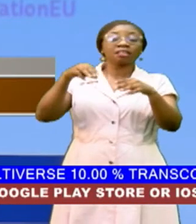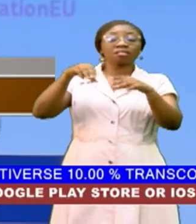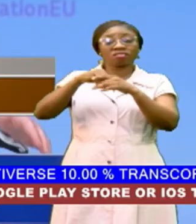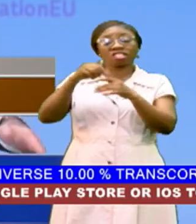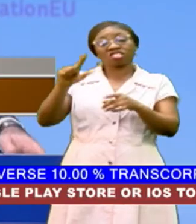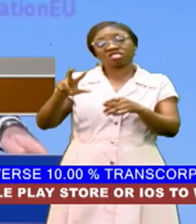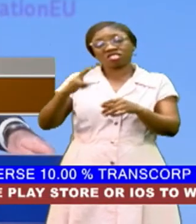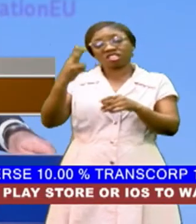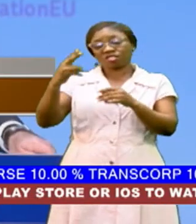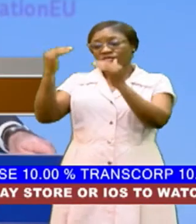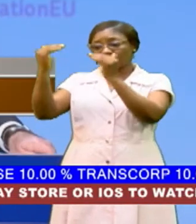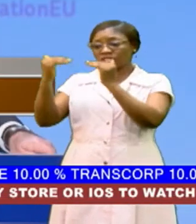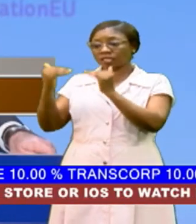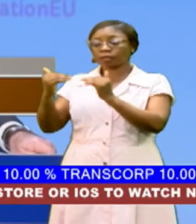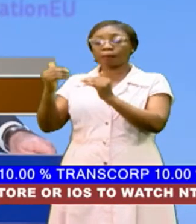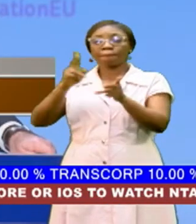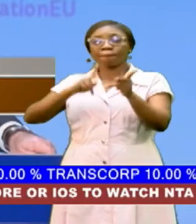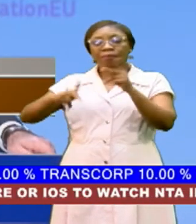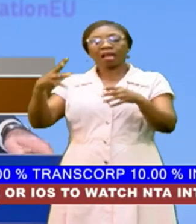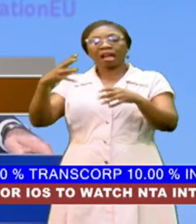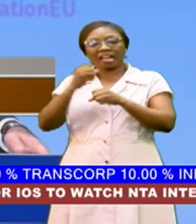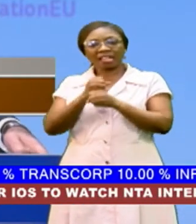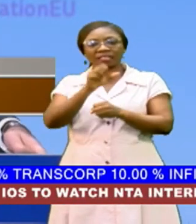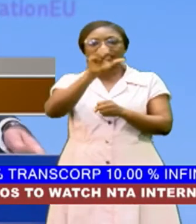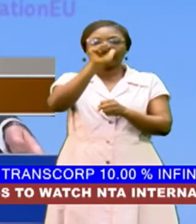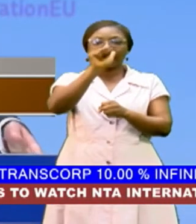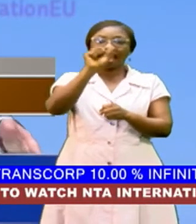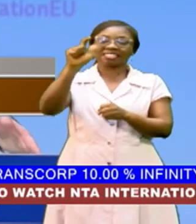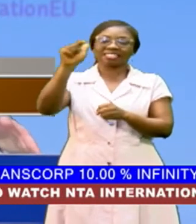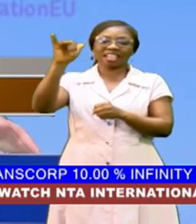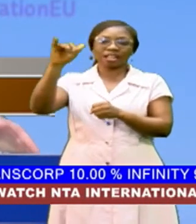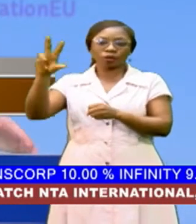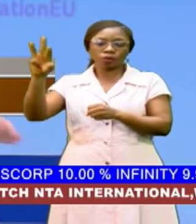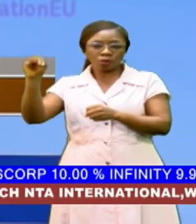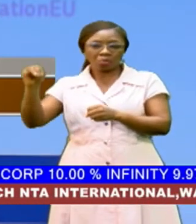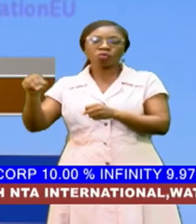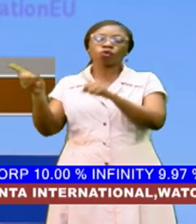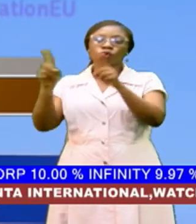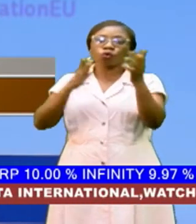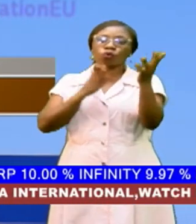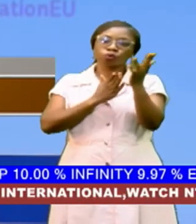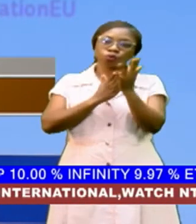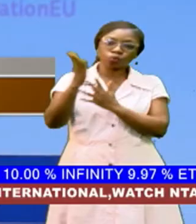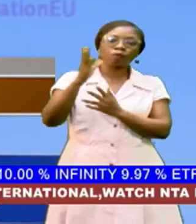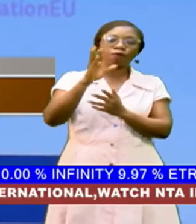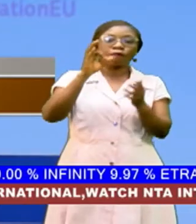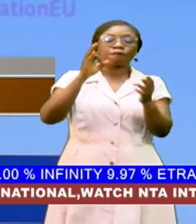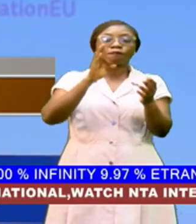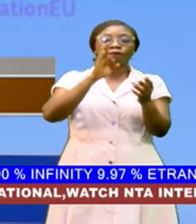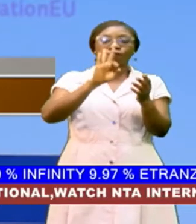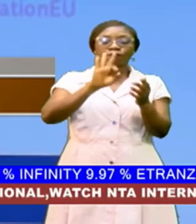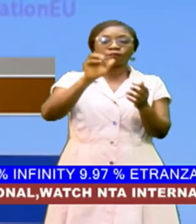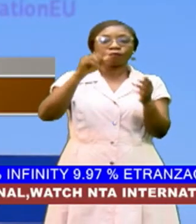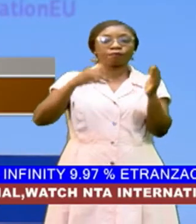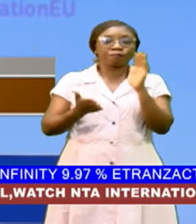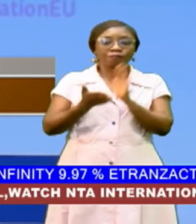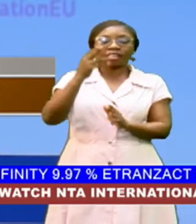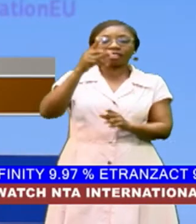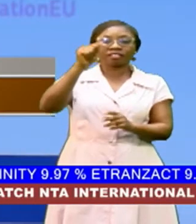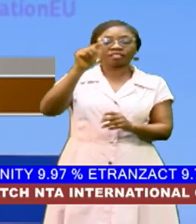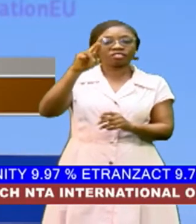all those unlikely to get asylum will have to go through mandatory, fast-tracked border procedures